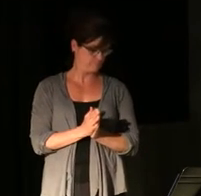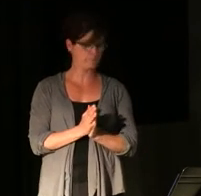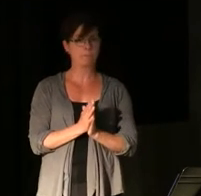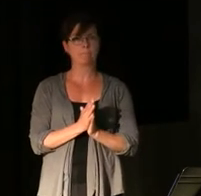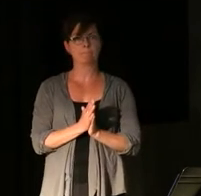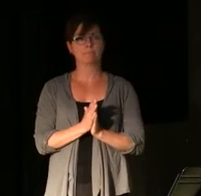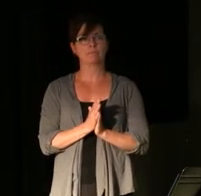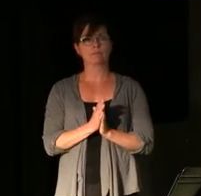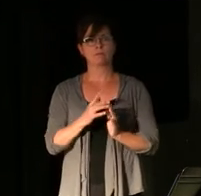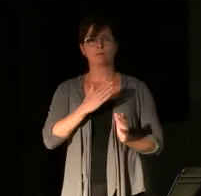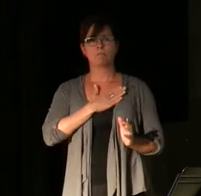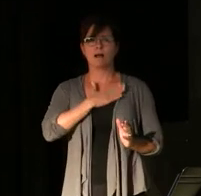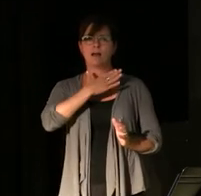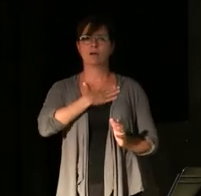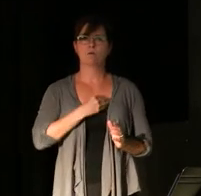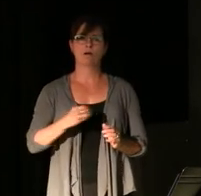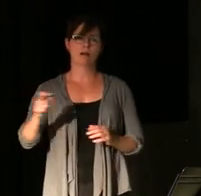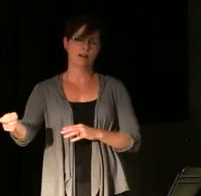yeah. I